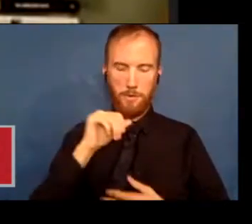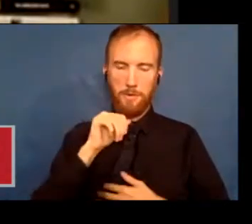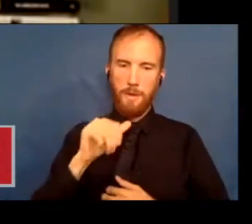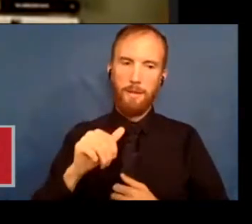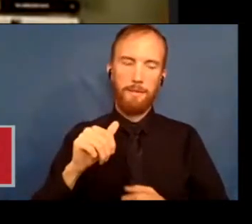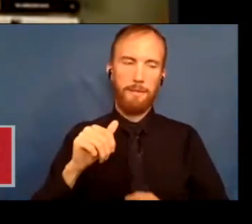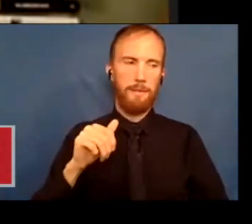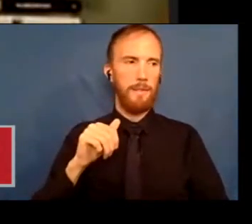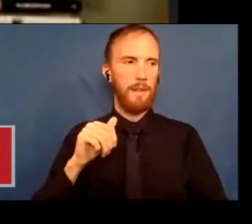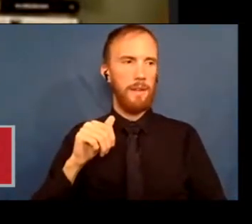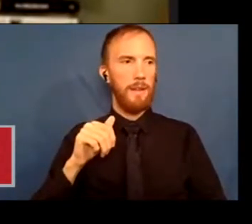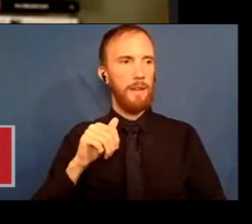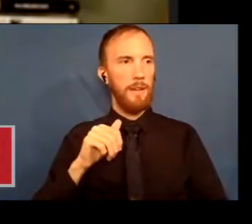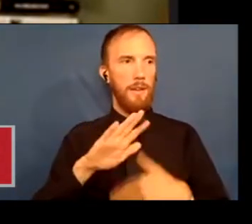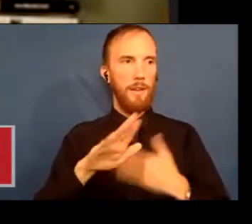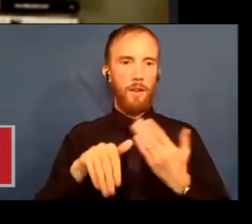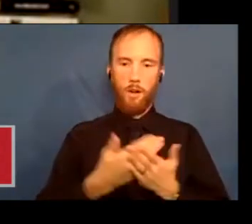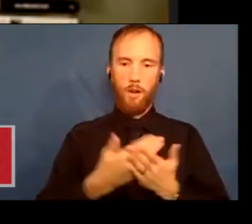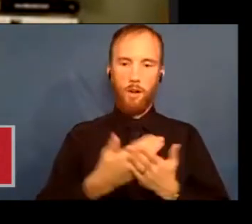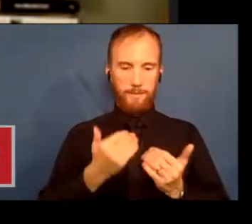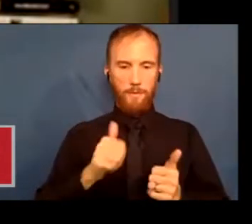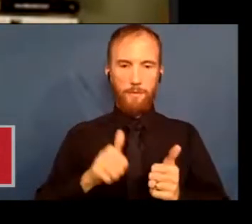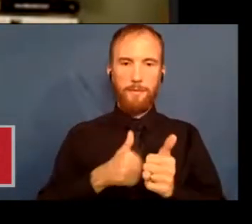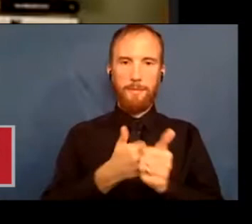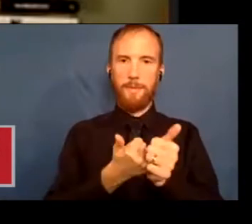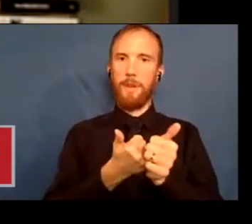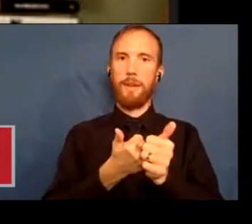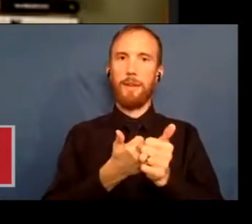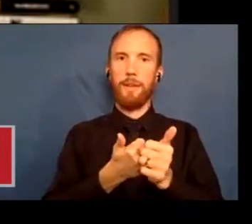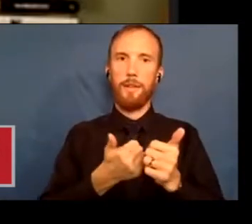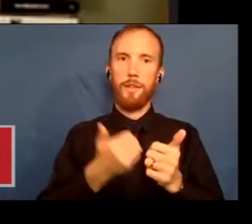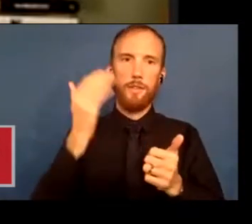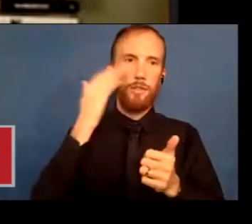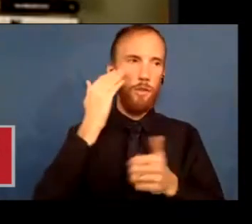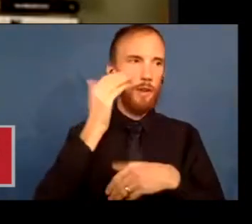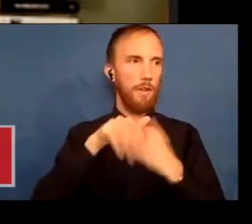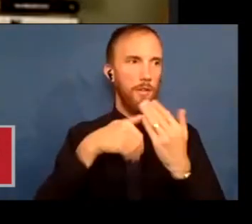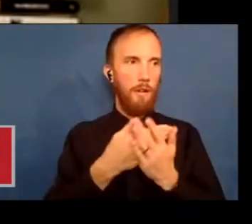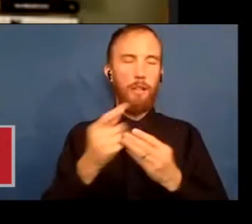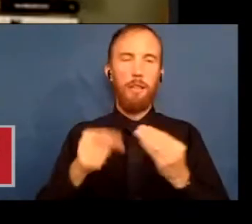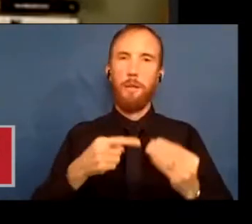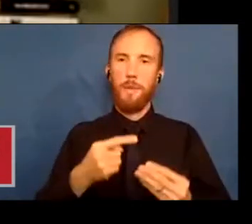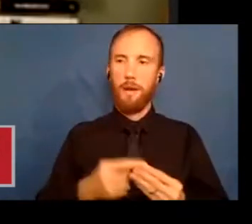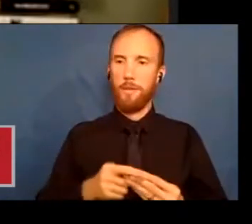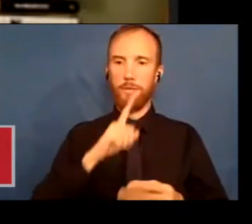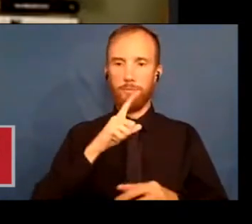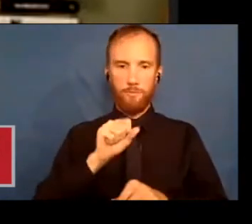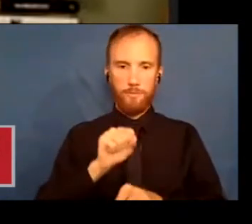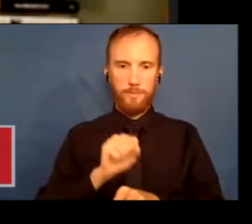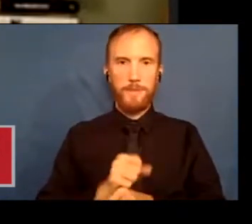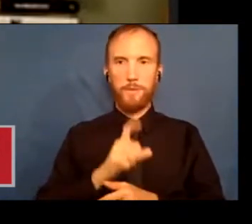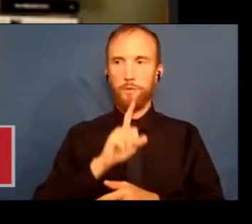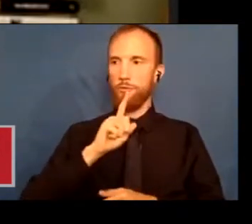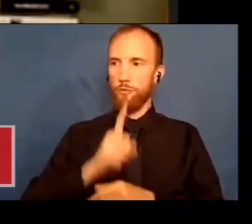contemporary in terms of their understanding of actual existing capitalism and its realities and so on.